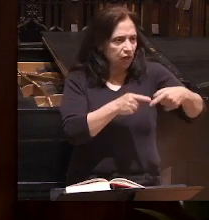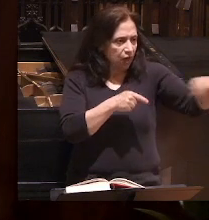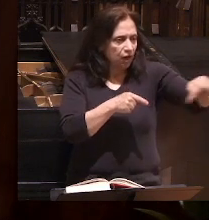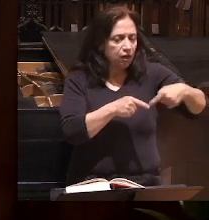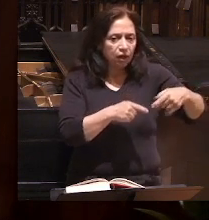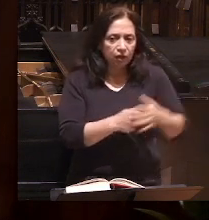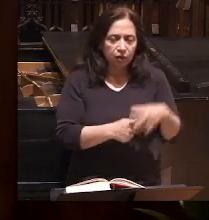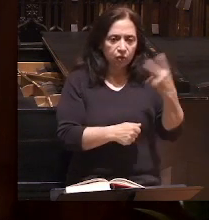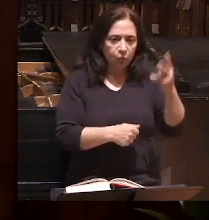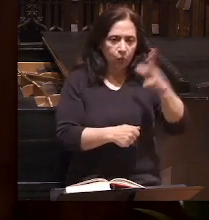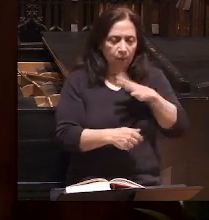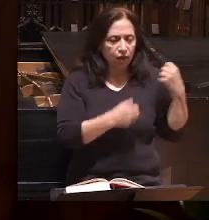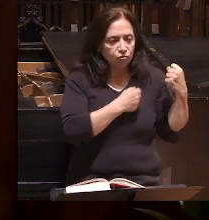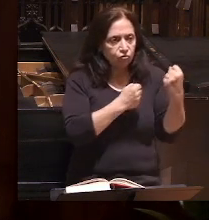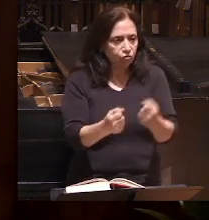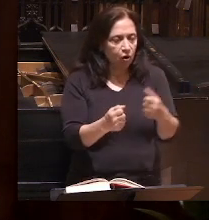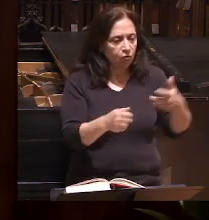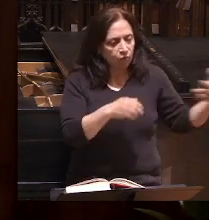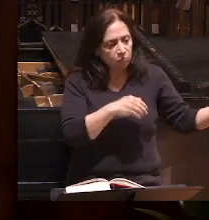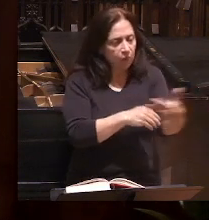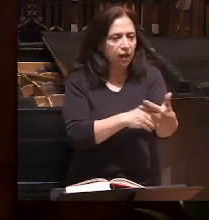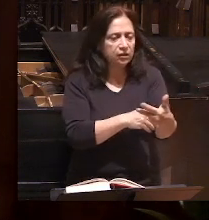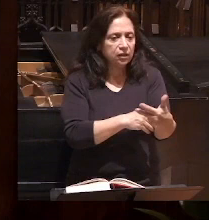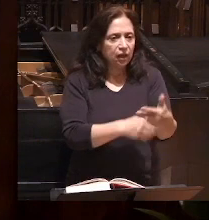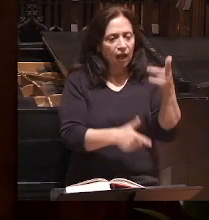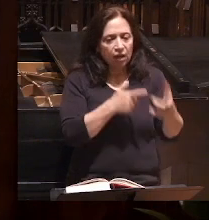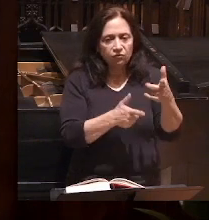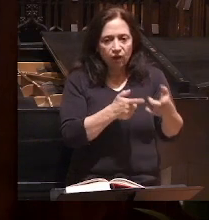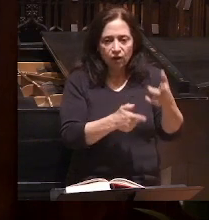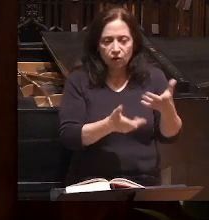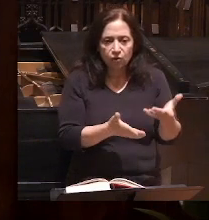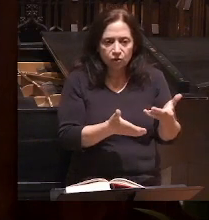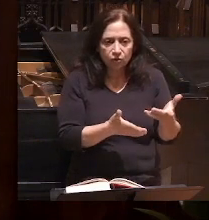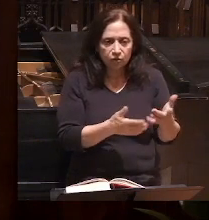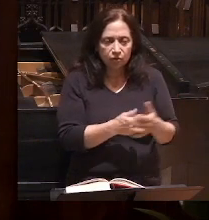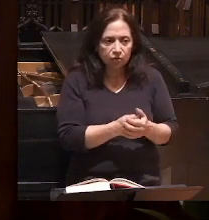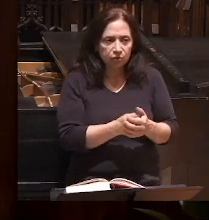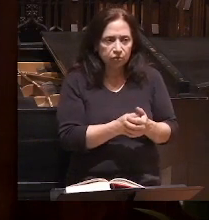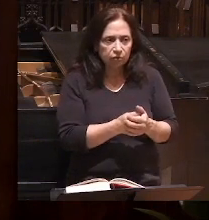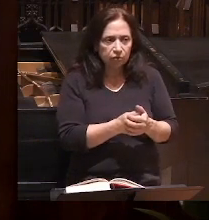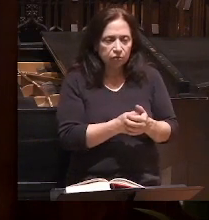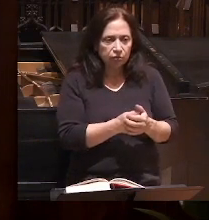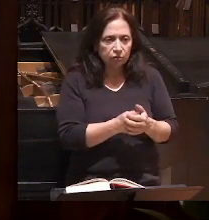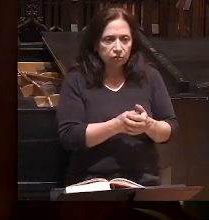The two men drove down this street and opened fire,